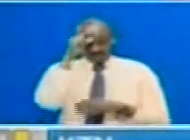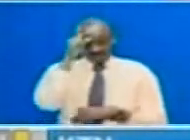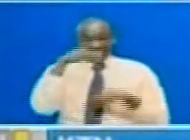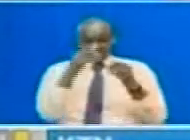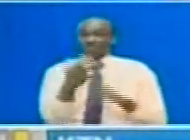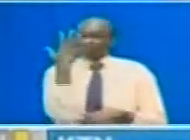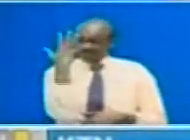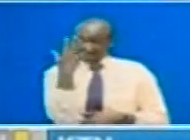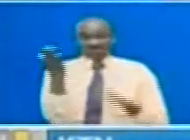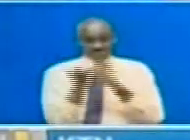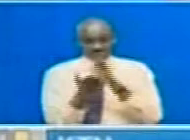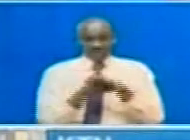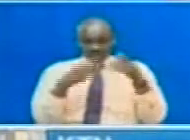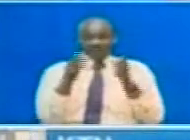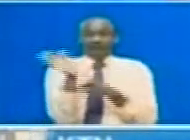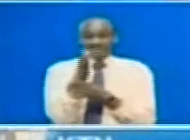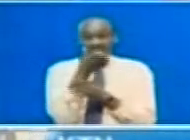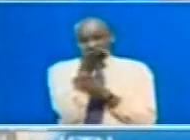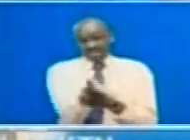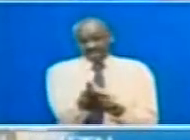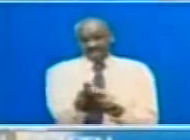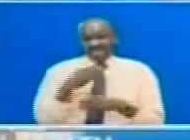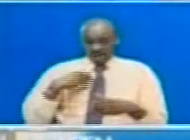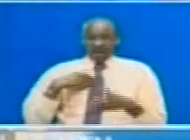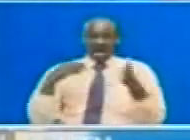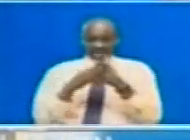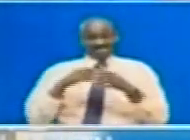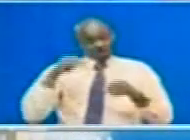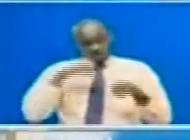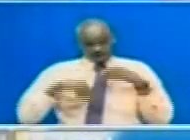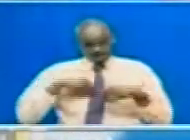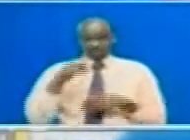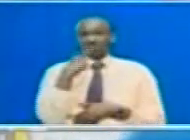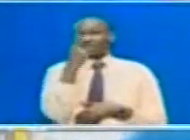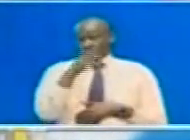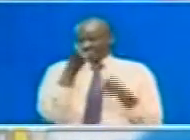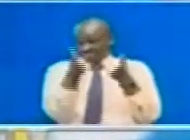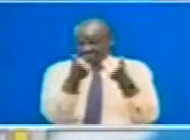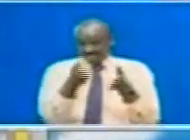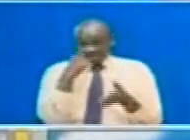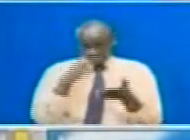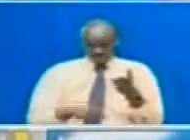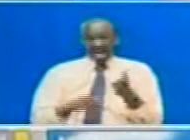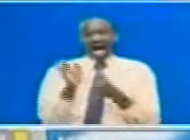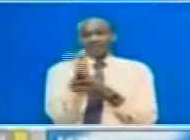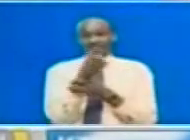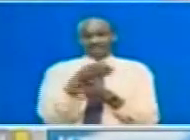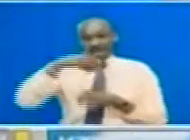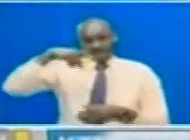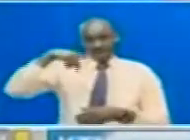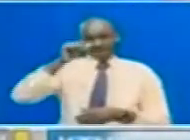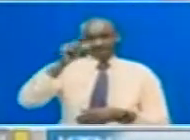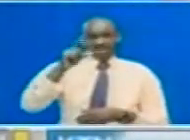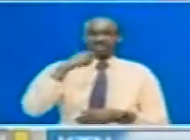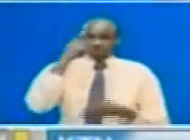the Swiss Ambassador Jacques Pitteloud. Even though the Ethics and Anti-Corruption Commission was present, it was the ambassador who